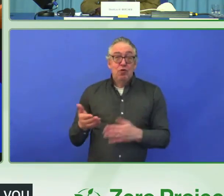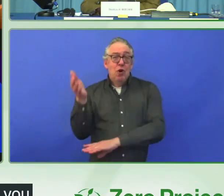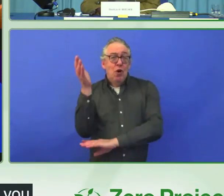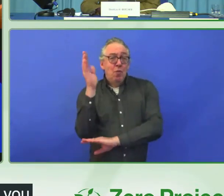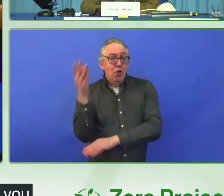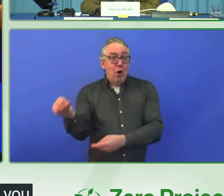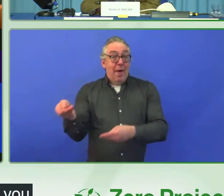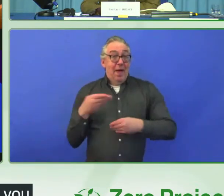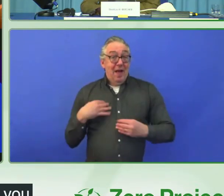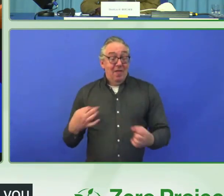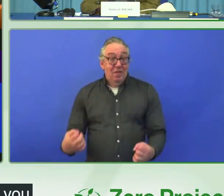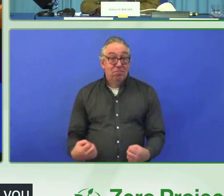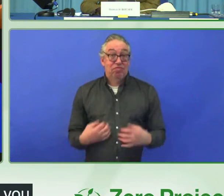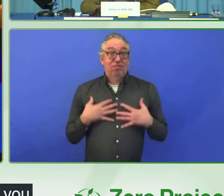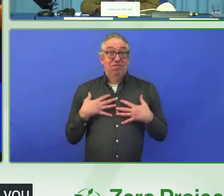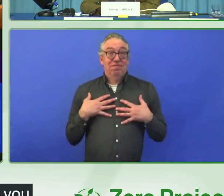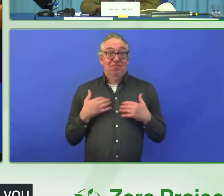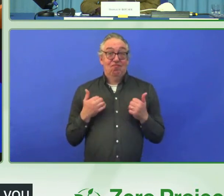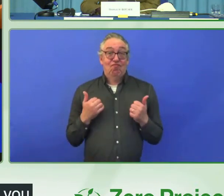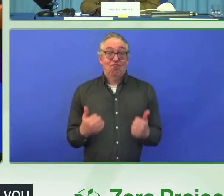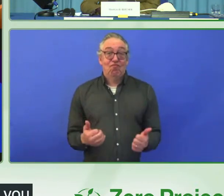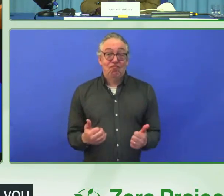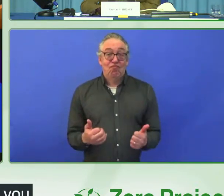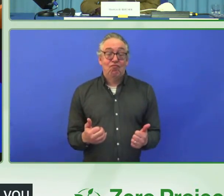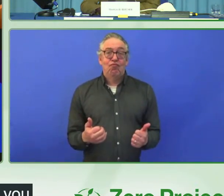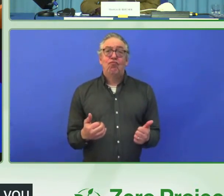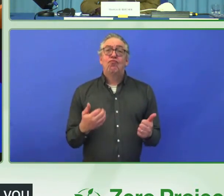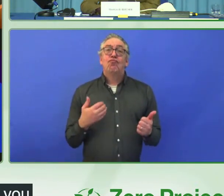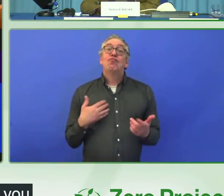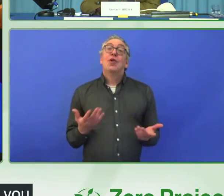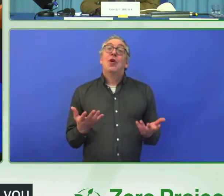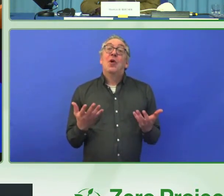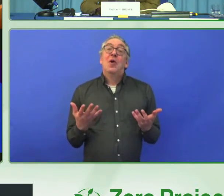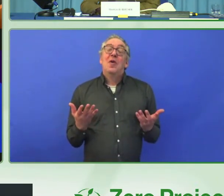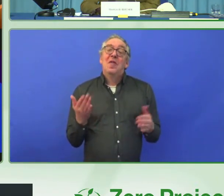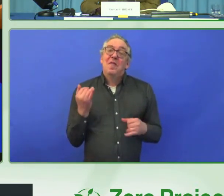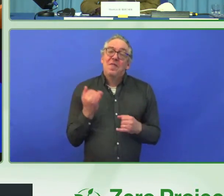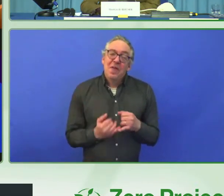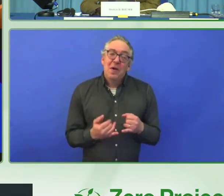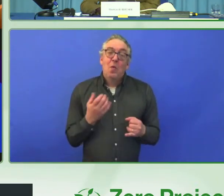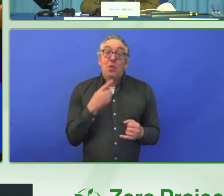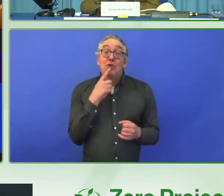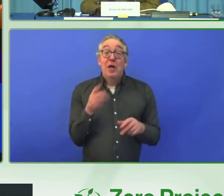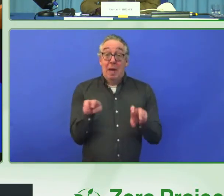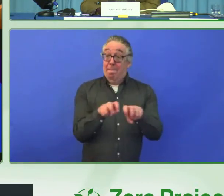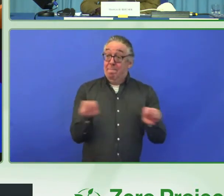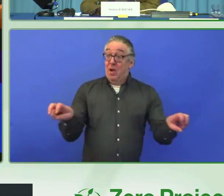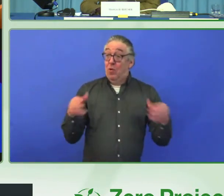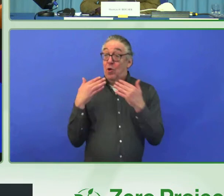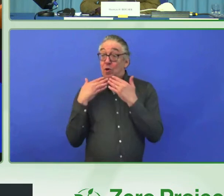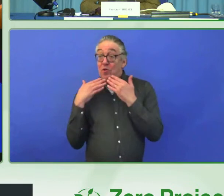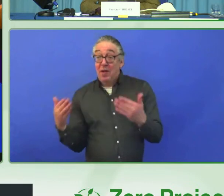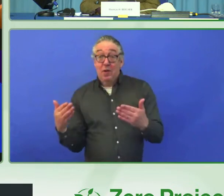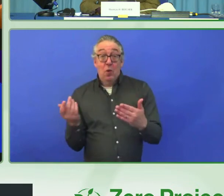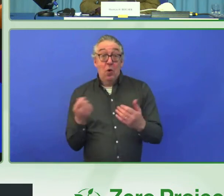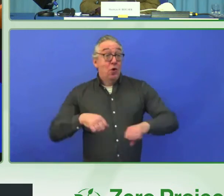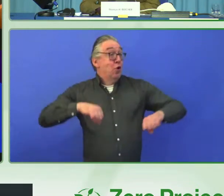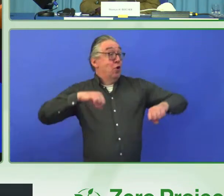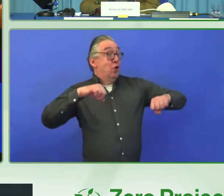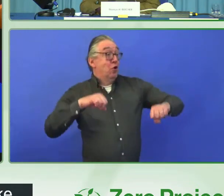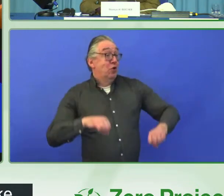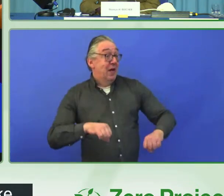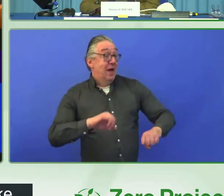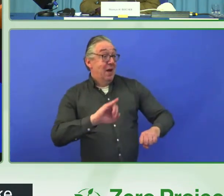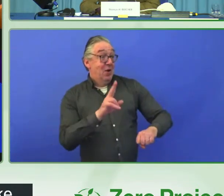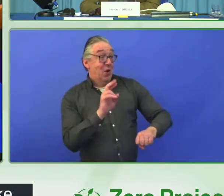and I would like to wrap it up again by saying thank you, panelists, thank you, Chairman Jürgen, and thanks everybody in